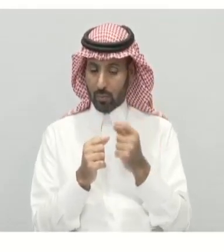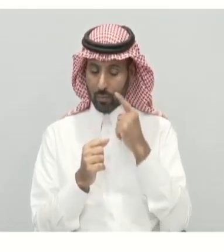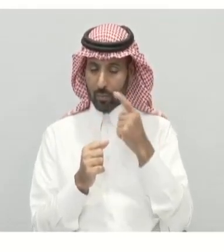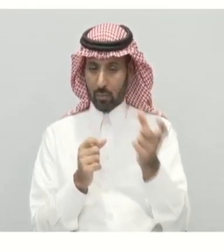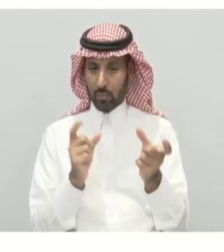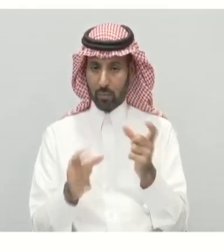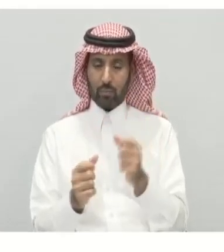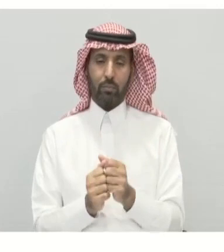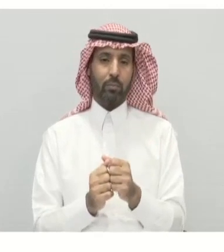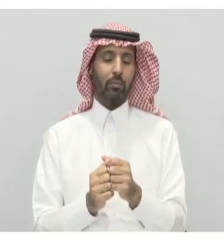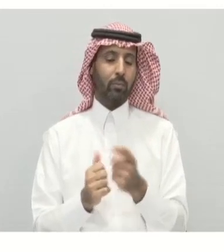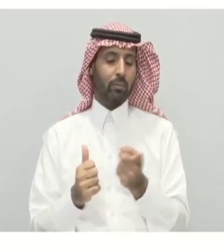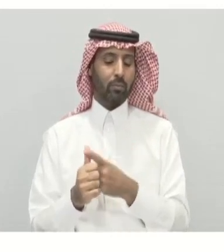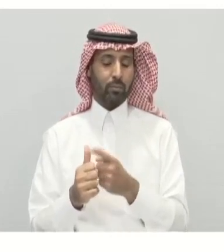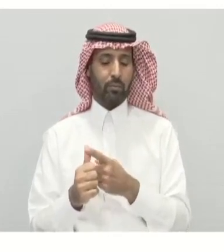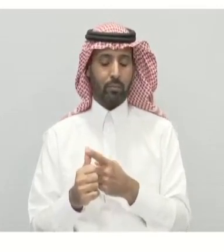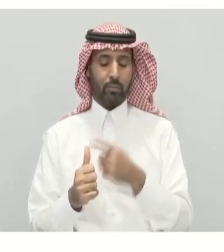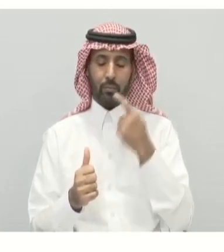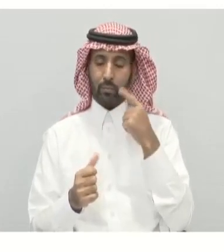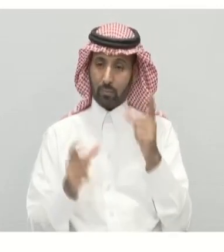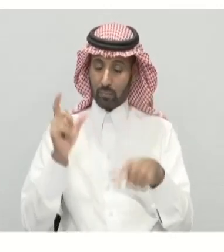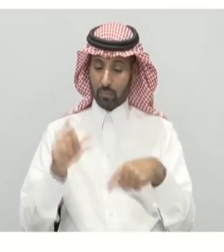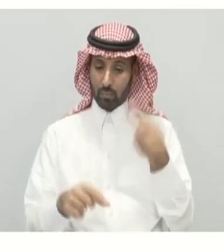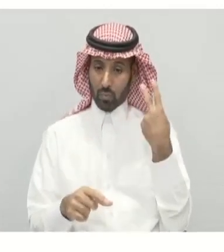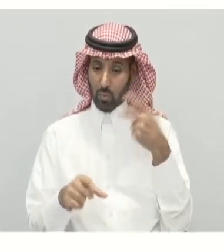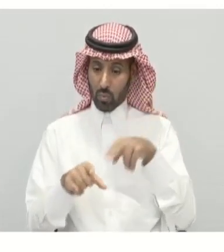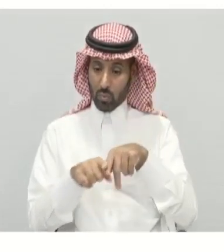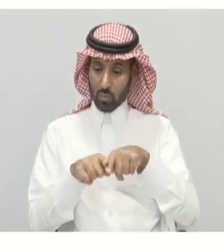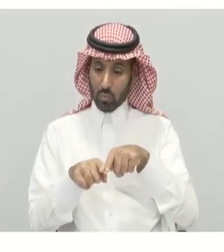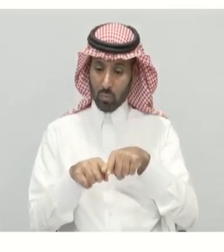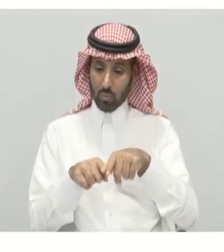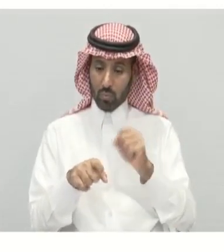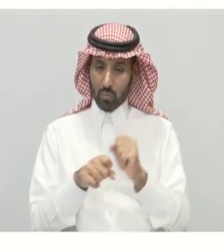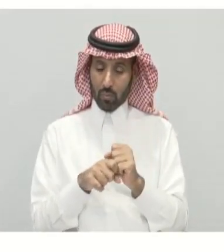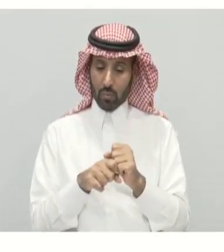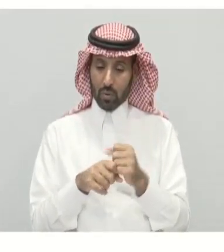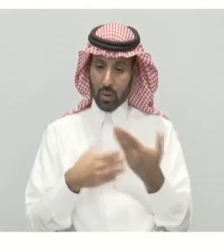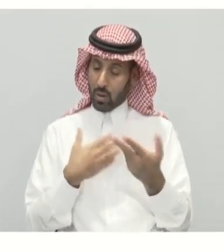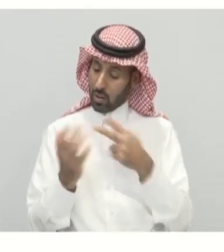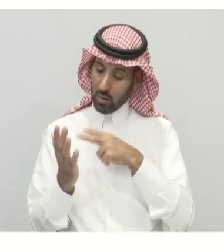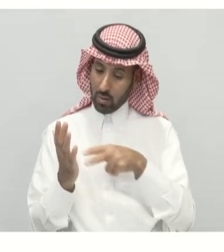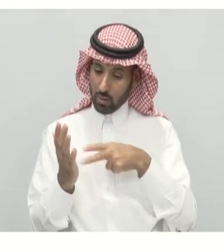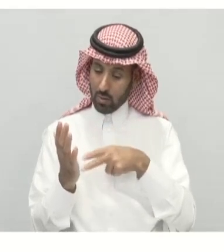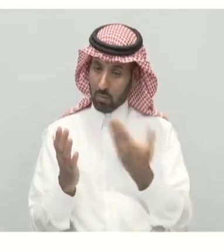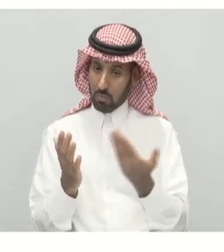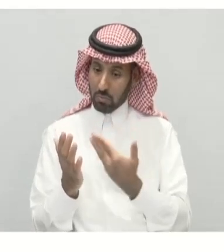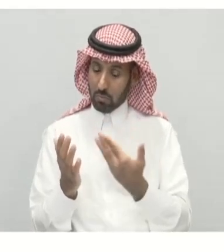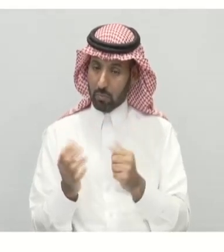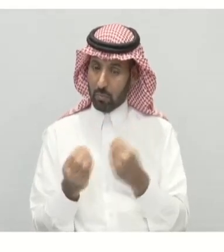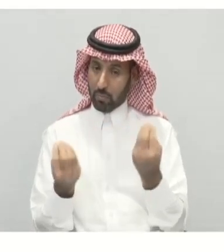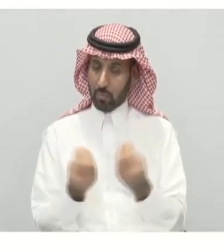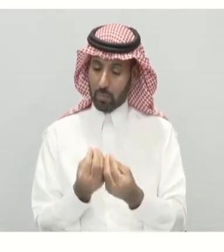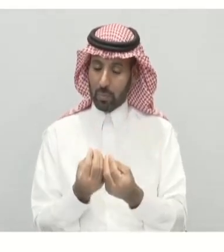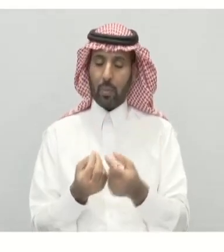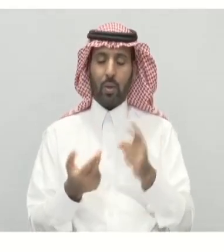two pictures. The first one is for two friends. They look like as if they were reading or studying together. And